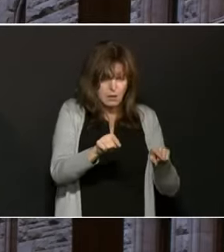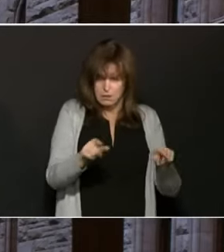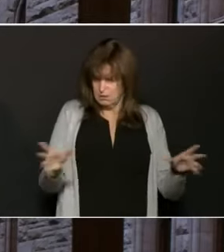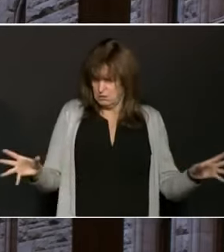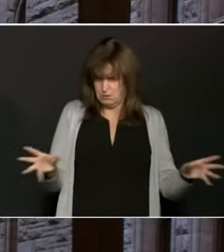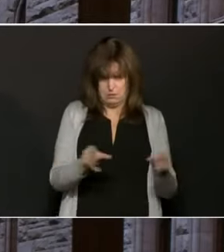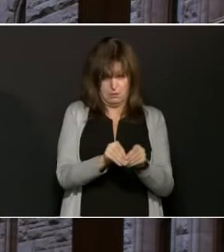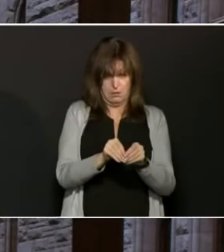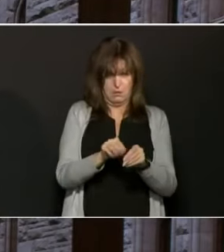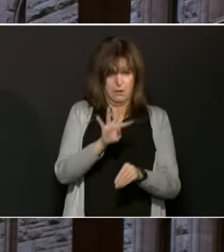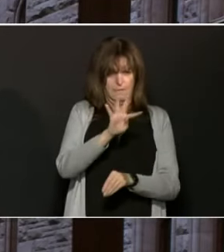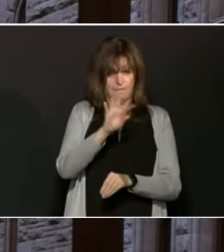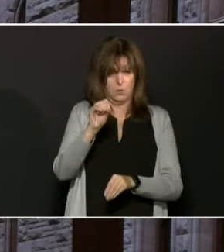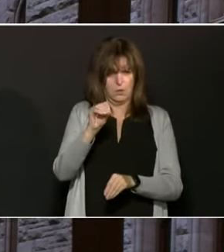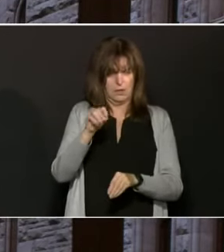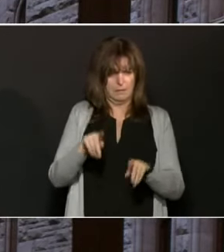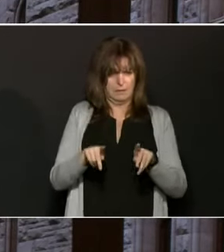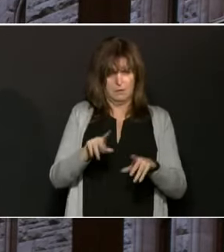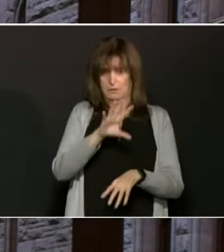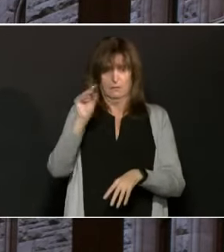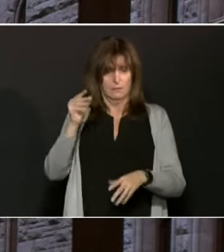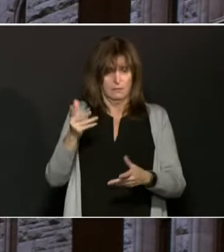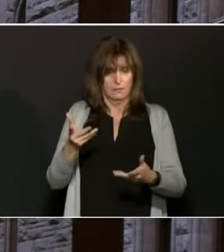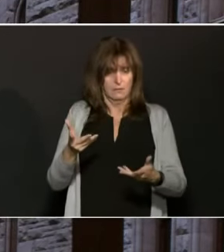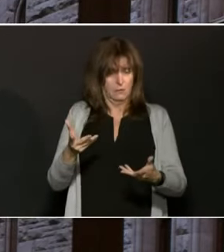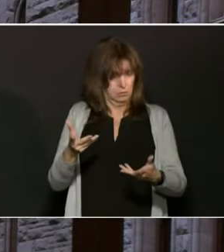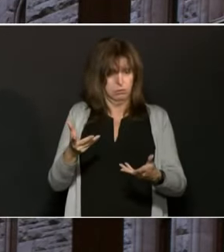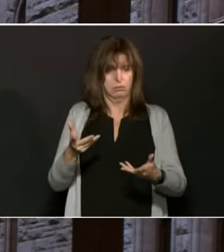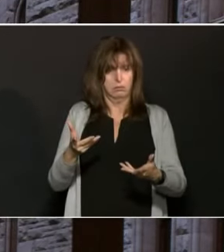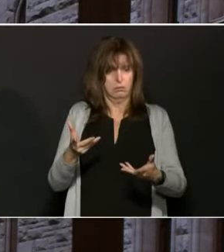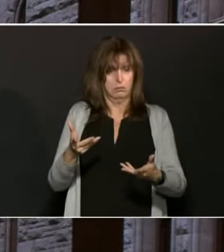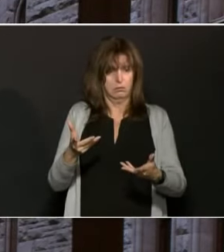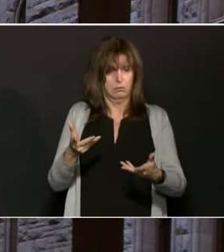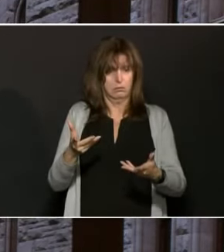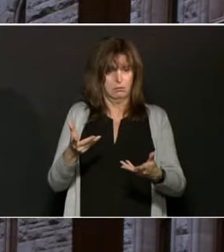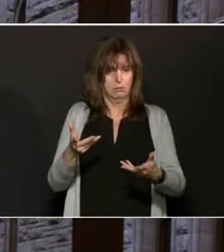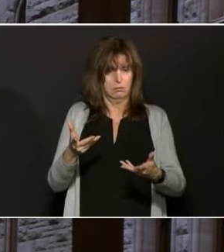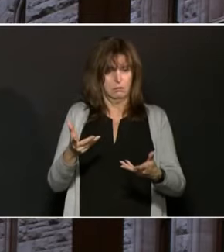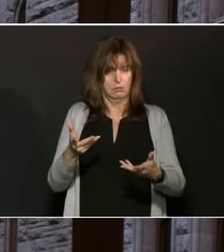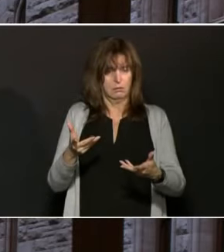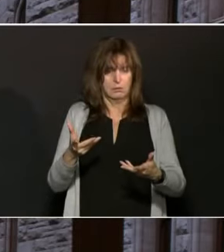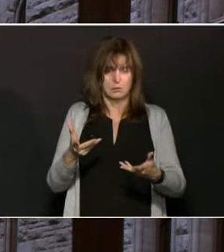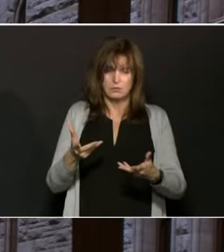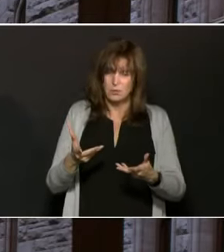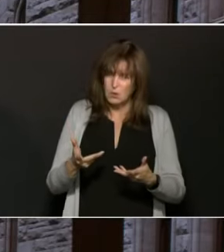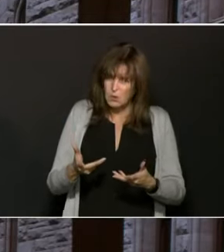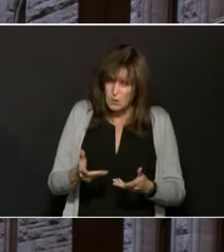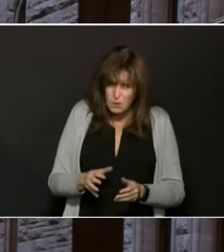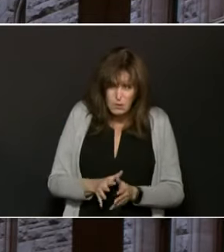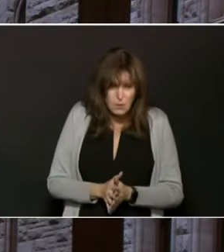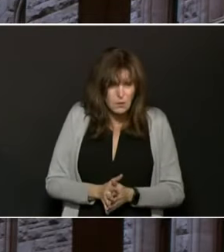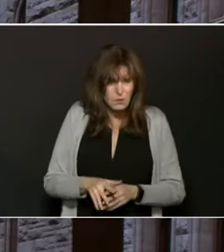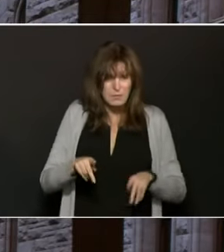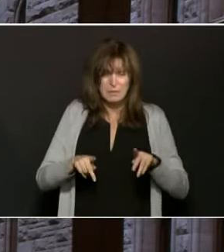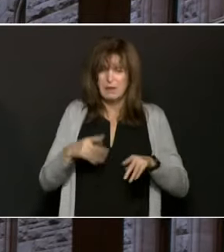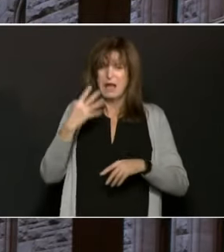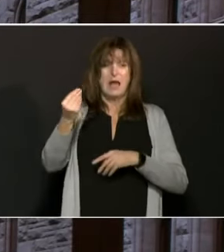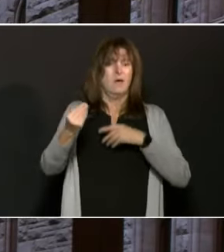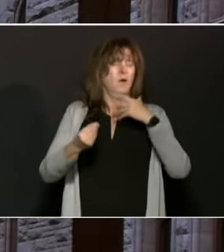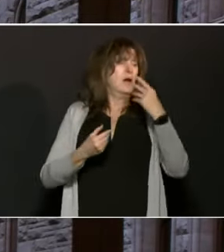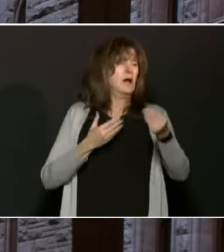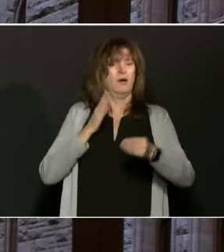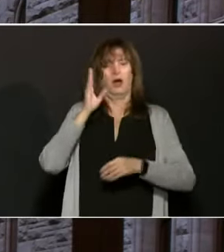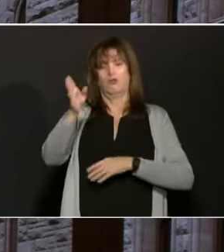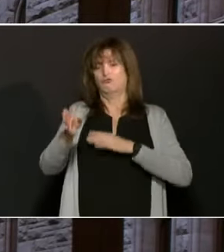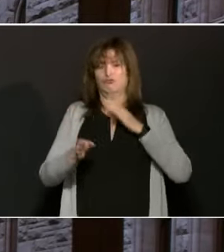So we're getting this very much casual approach around restraining oneself of moving out around the house, contacts without